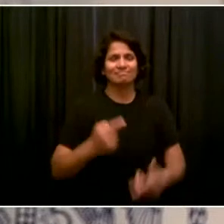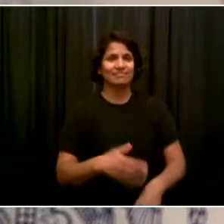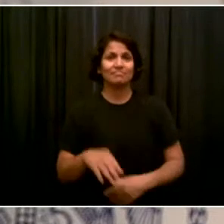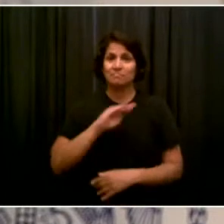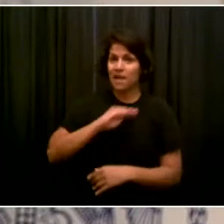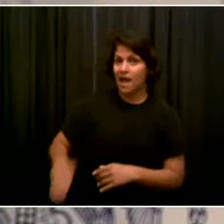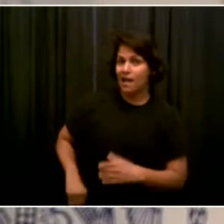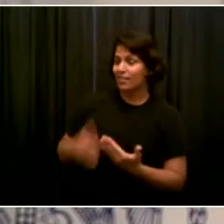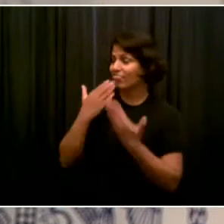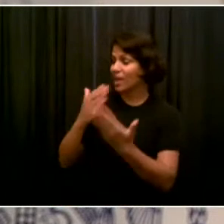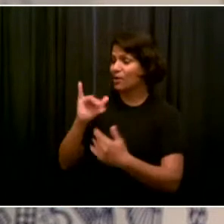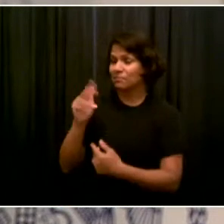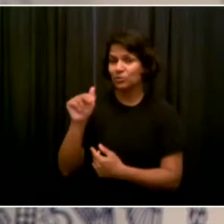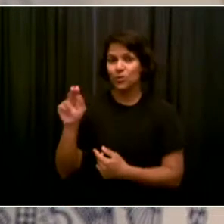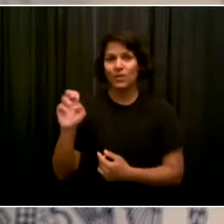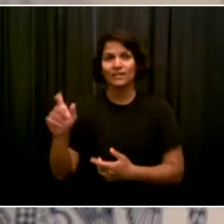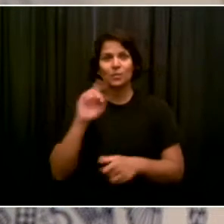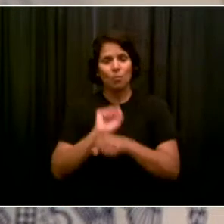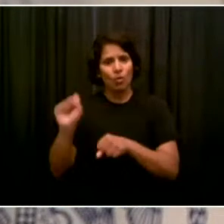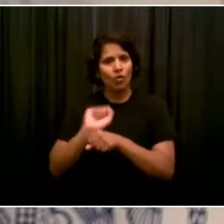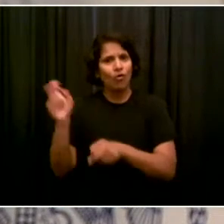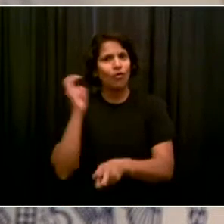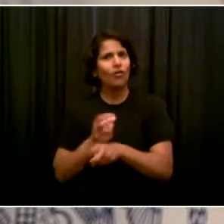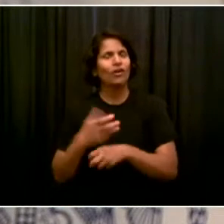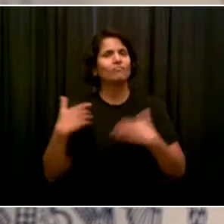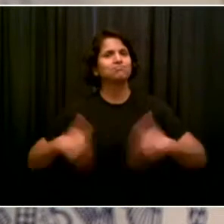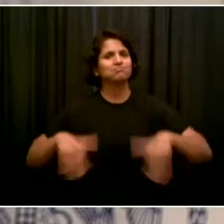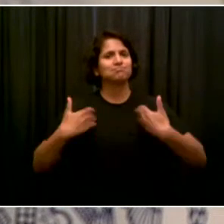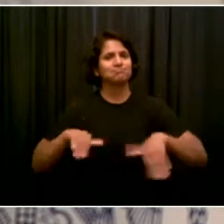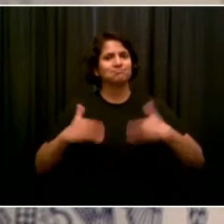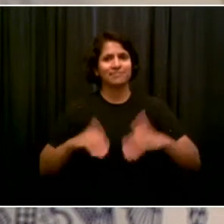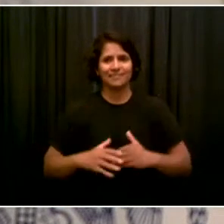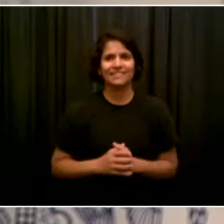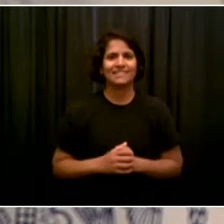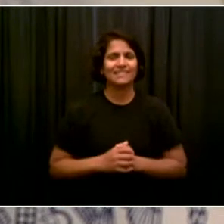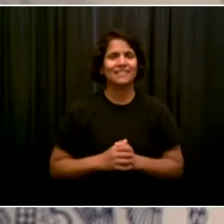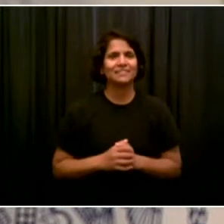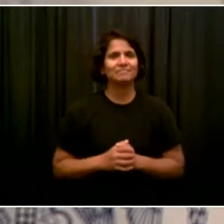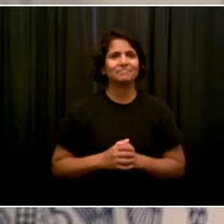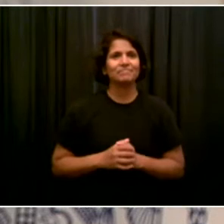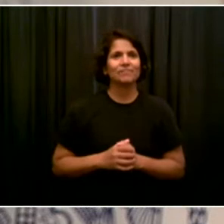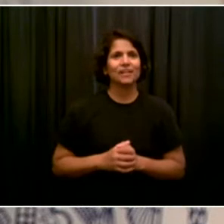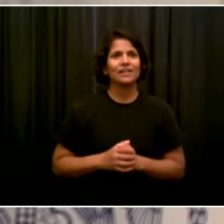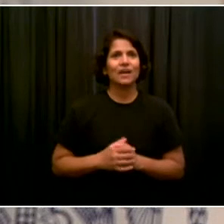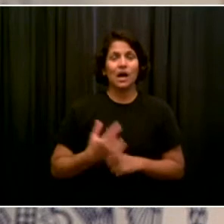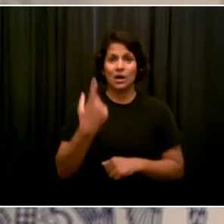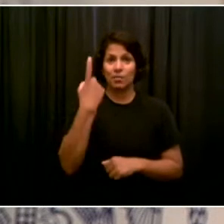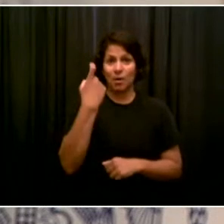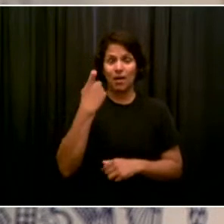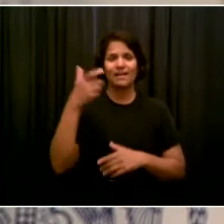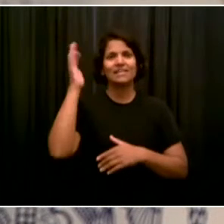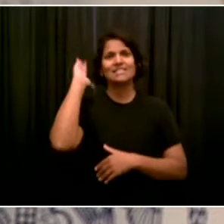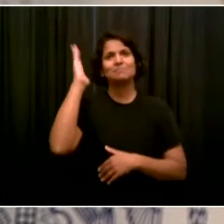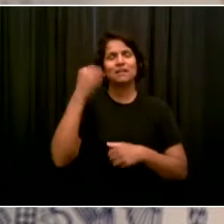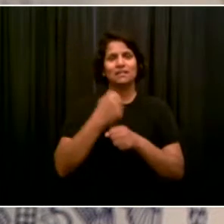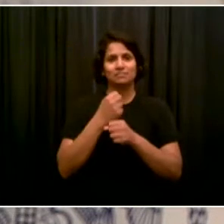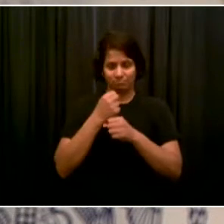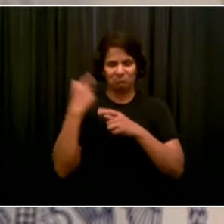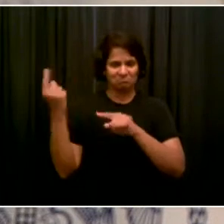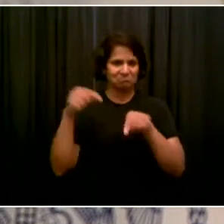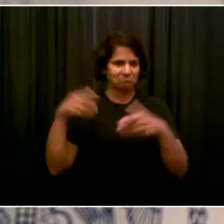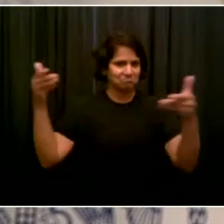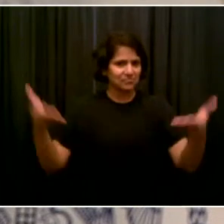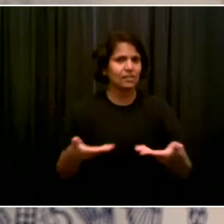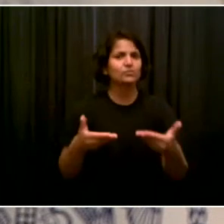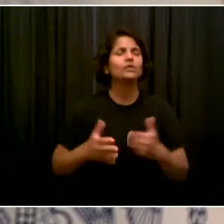done to help make this happen. Now, I want you to hear everyone from one more person who's really has a lot to say on this because he